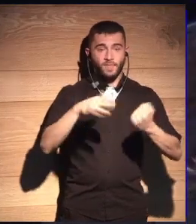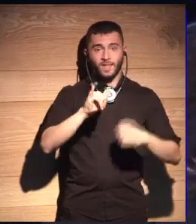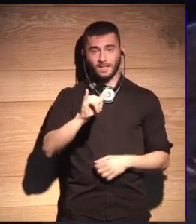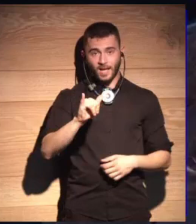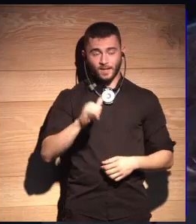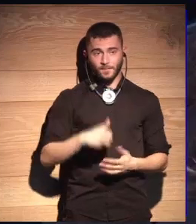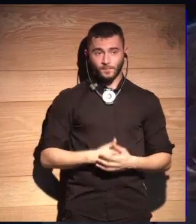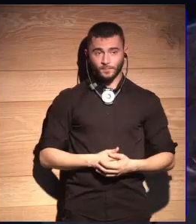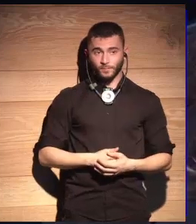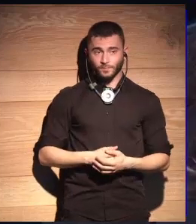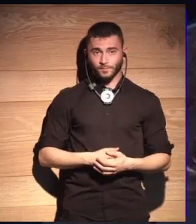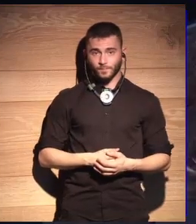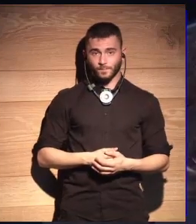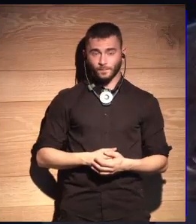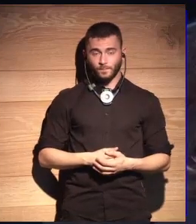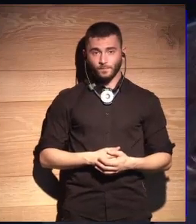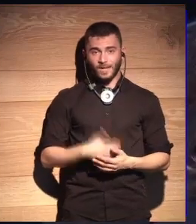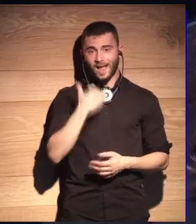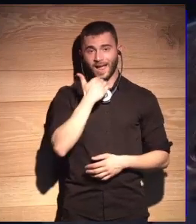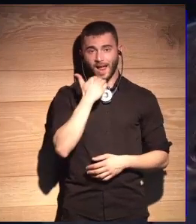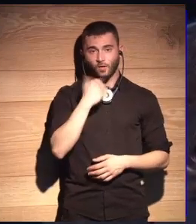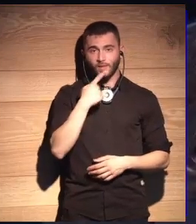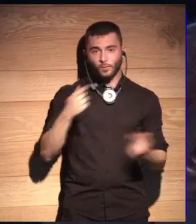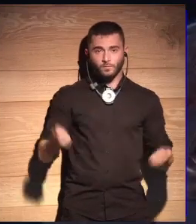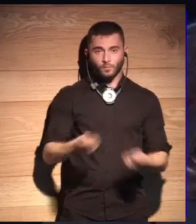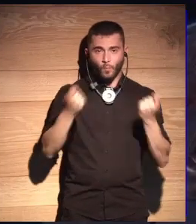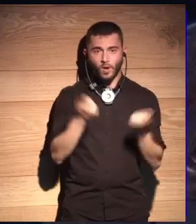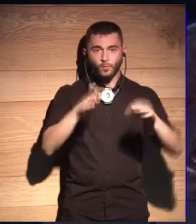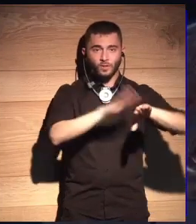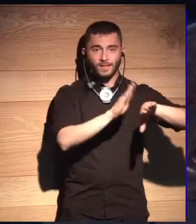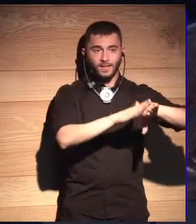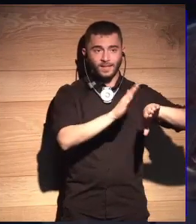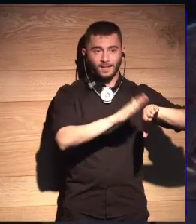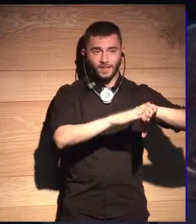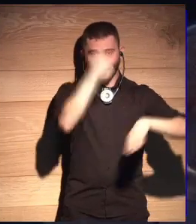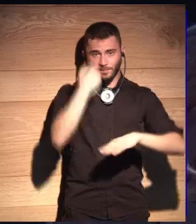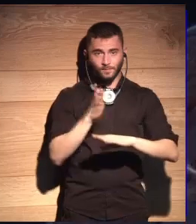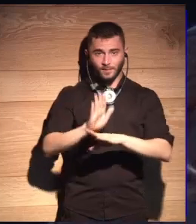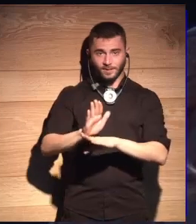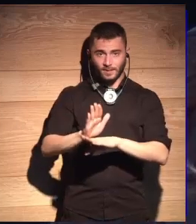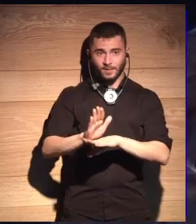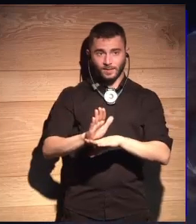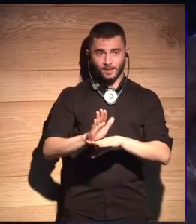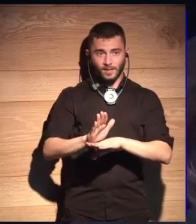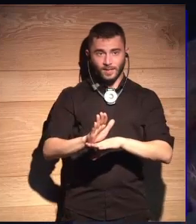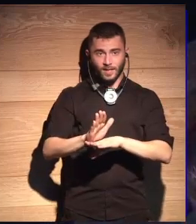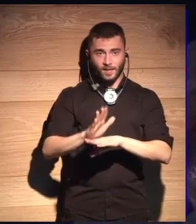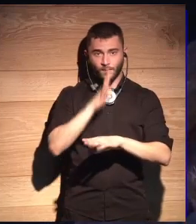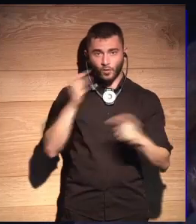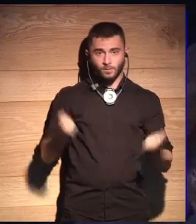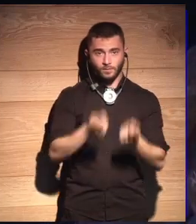left populism, which is a possibility as represented by things like the Bernie Sanders campaign in the United